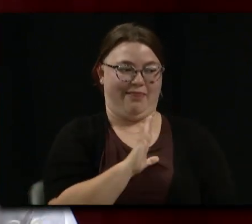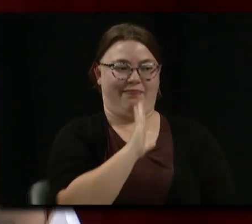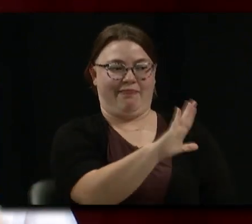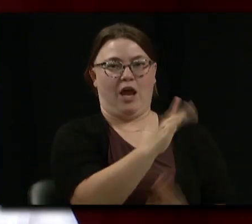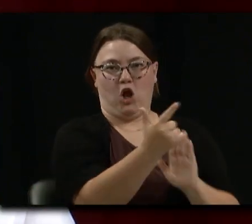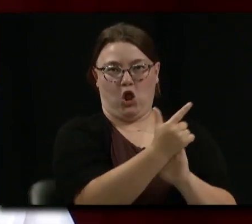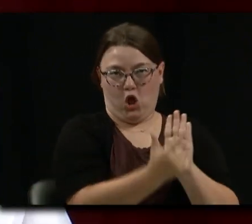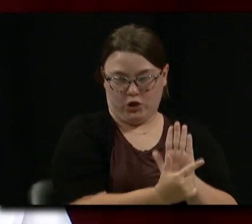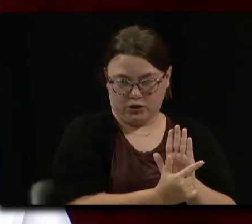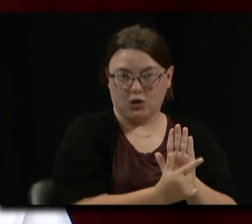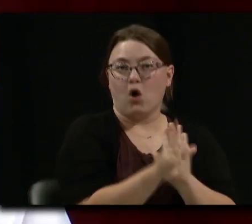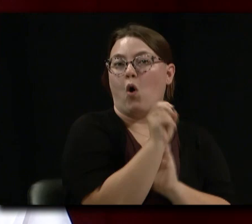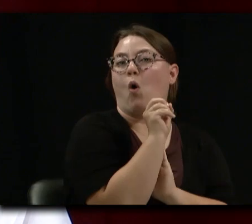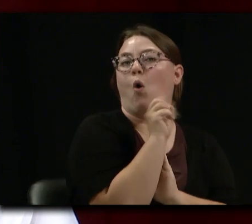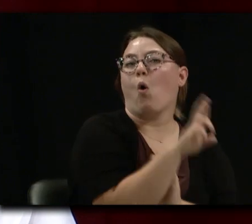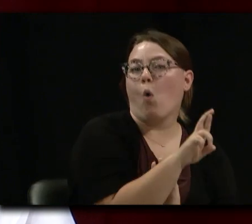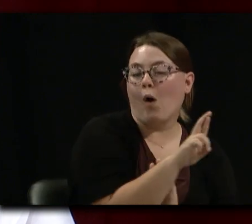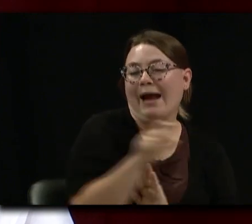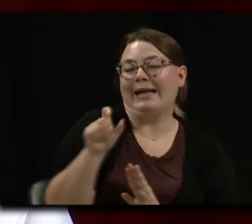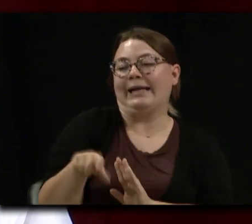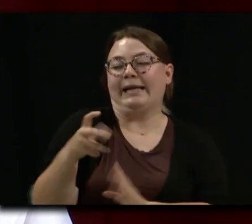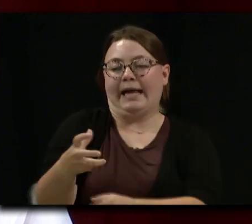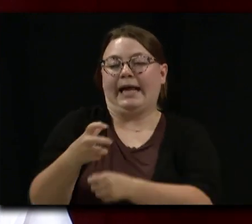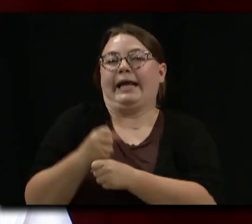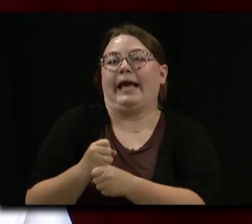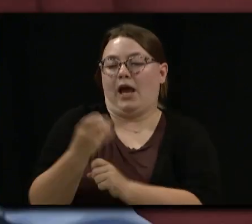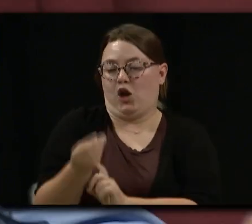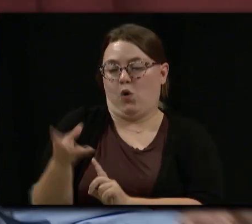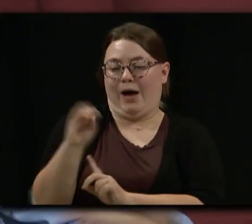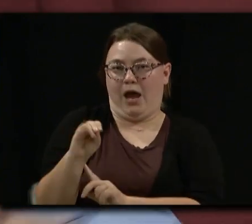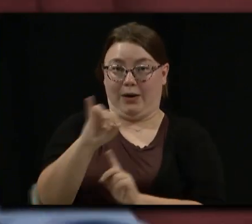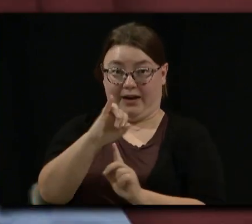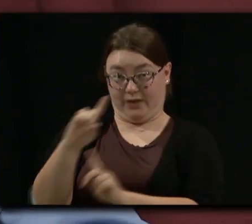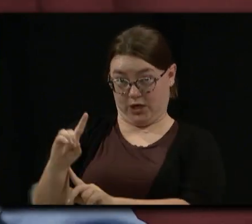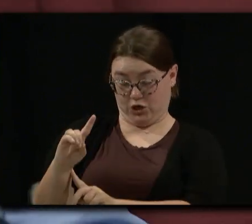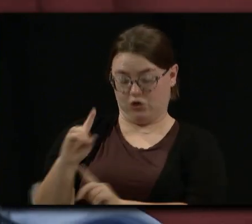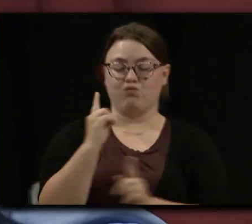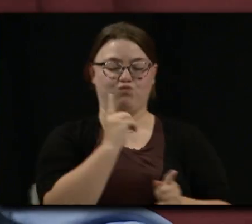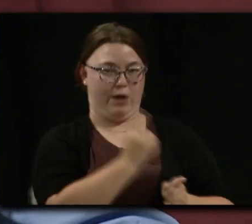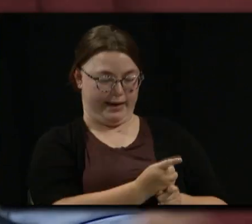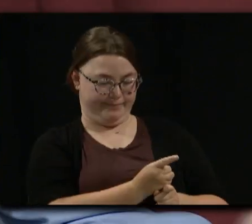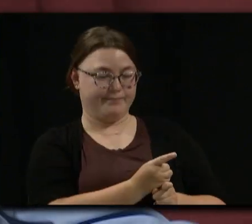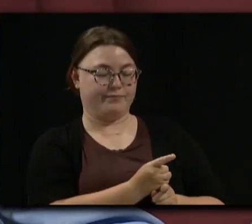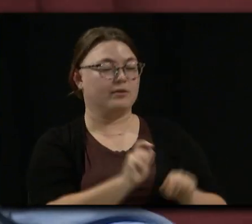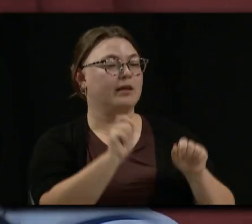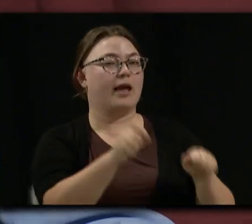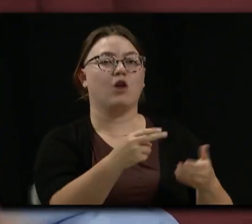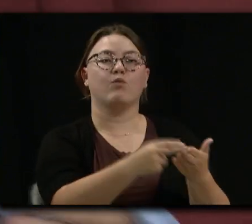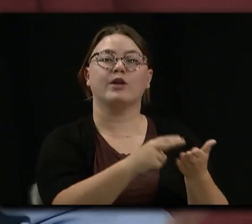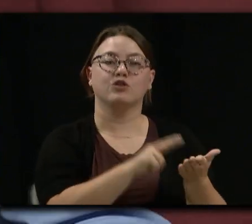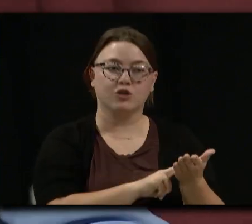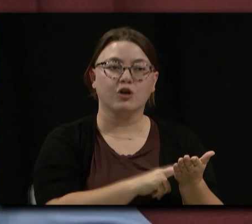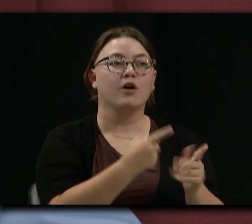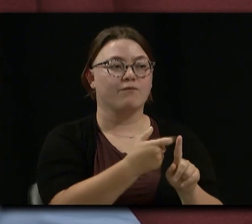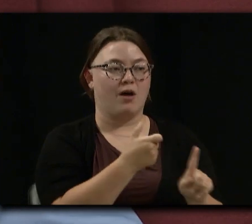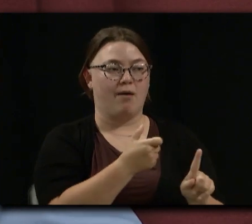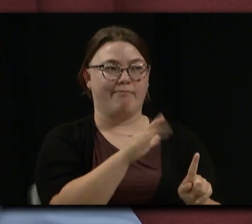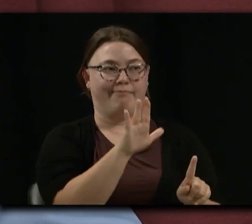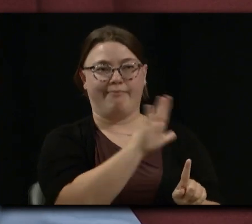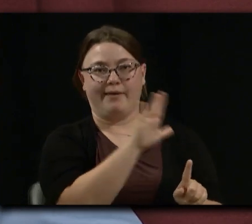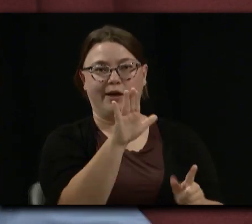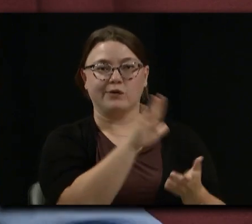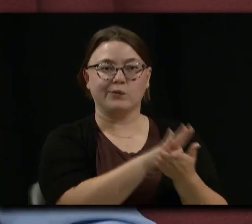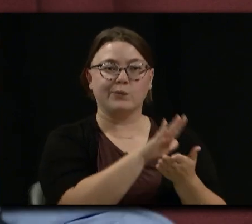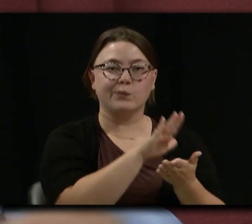state, or they would need to get a valid ID. Yes, they can register if they're from one of those schools and they want to register